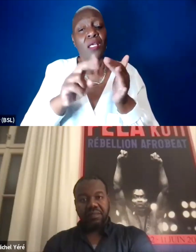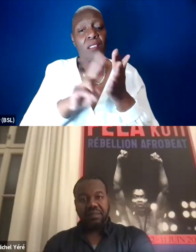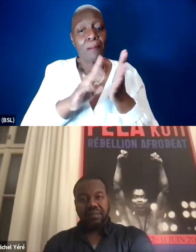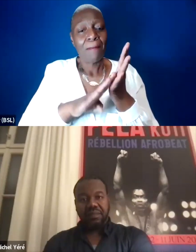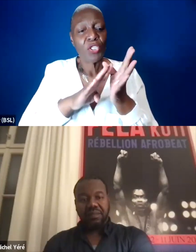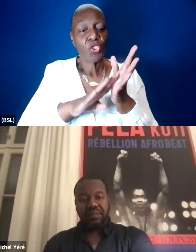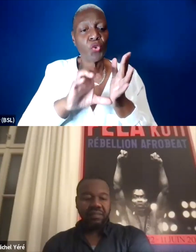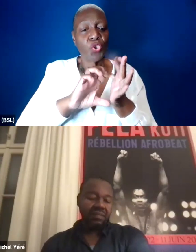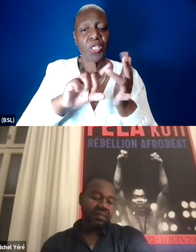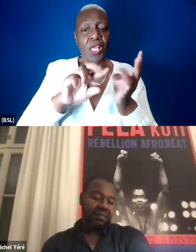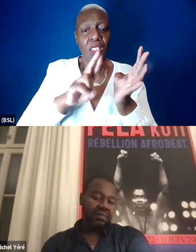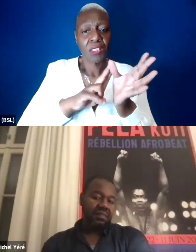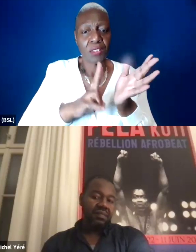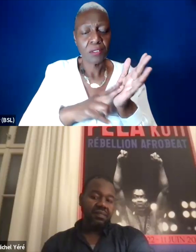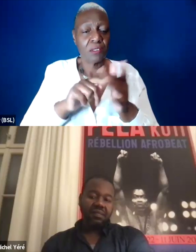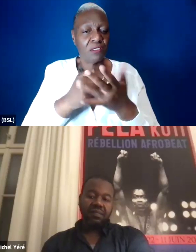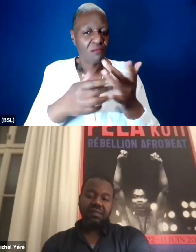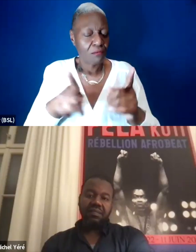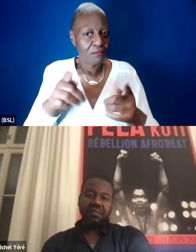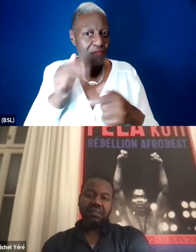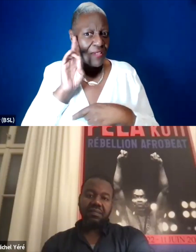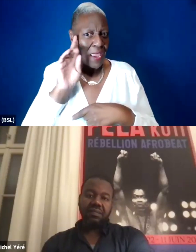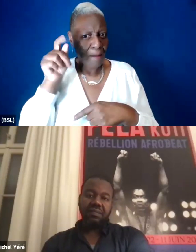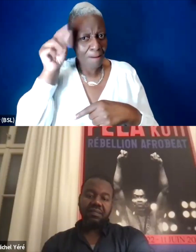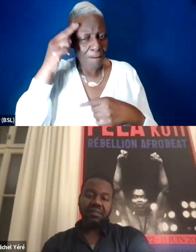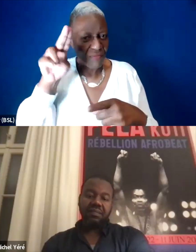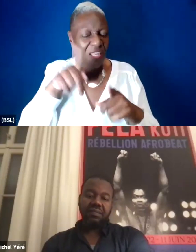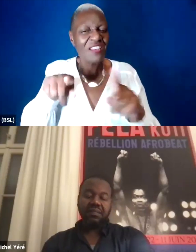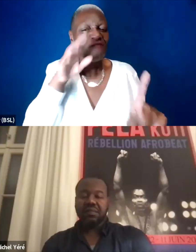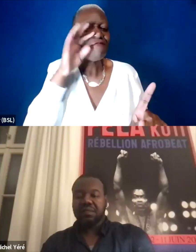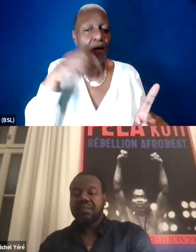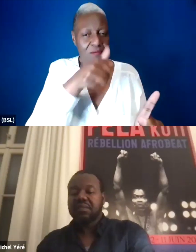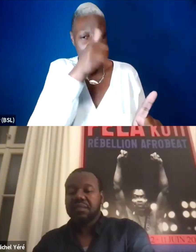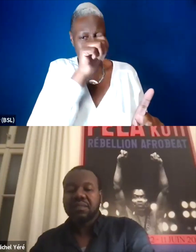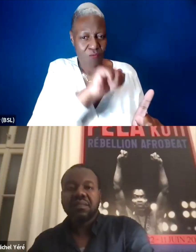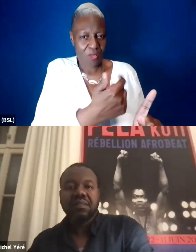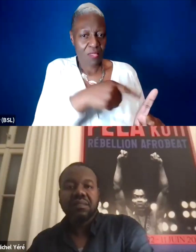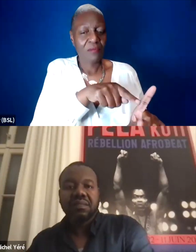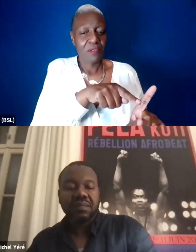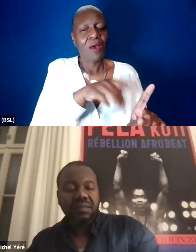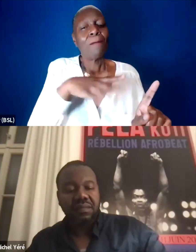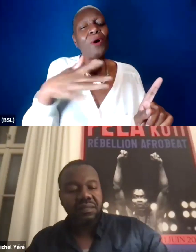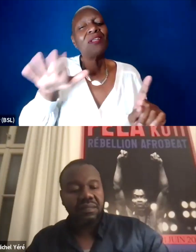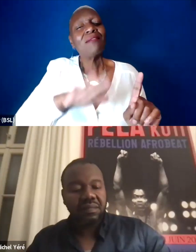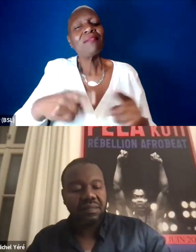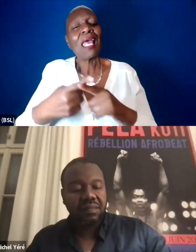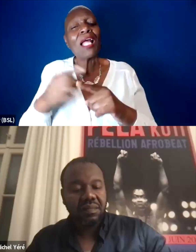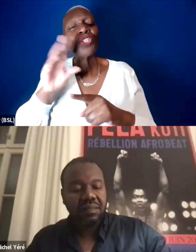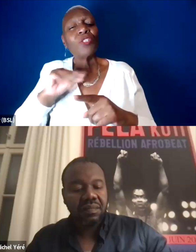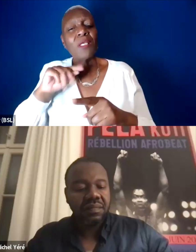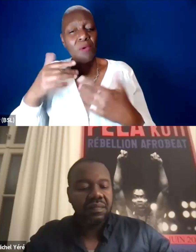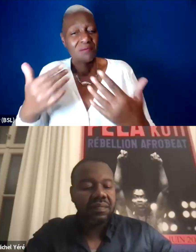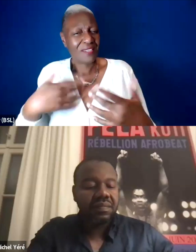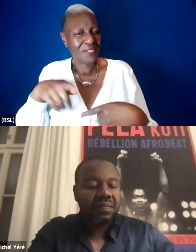more commonly heard and recognized in France these days. So in the Anglophone world, he's still in the